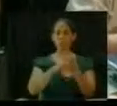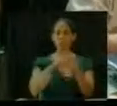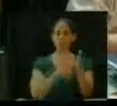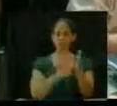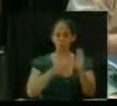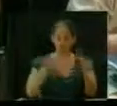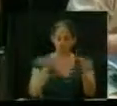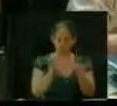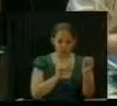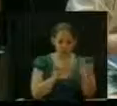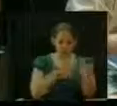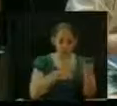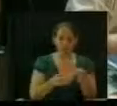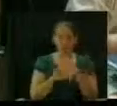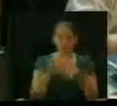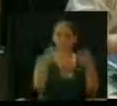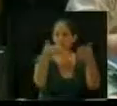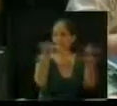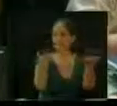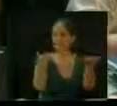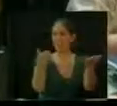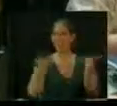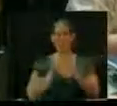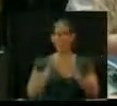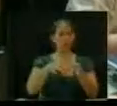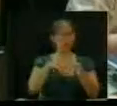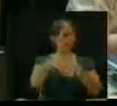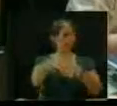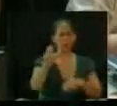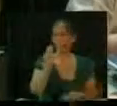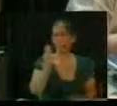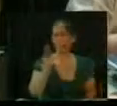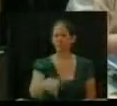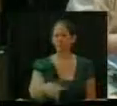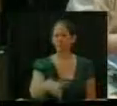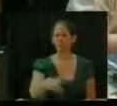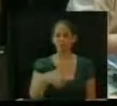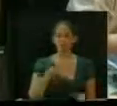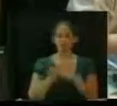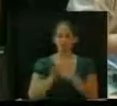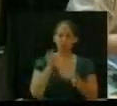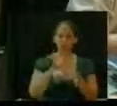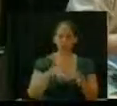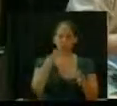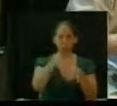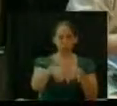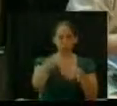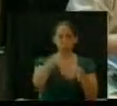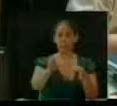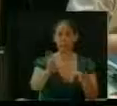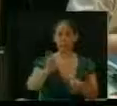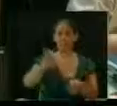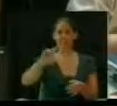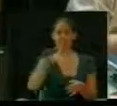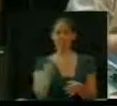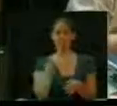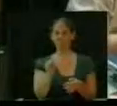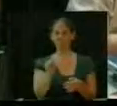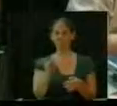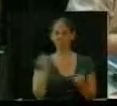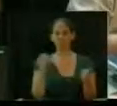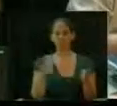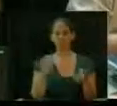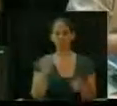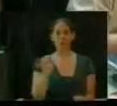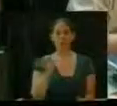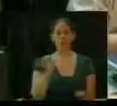doesn't mean we should delay this. We've been delaying our consideration of ethics long enough, and the community demands better of us. That's why